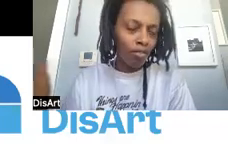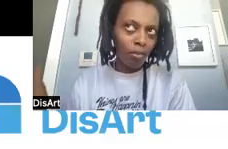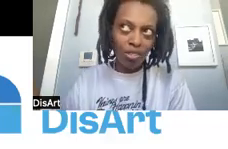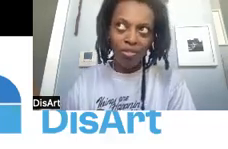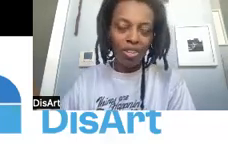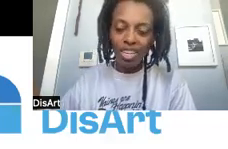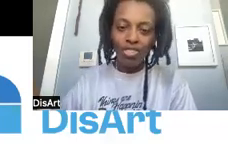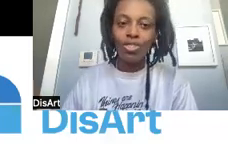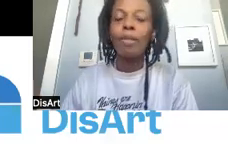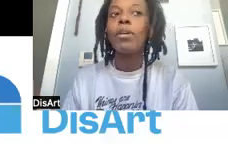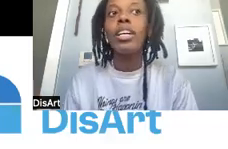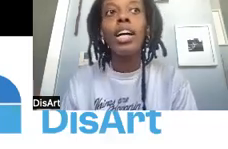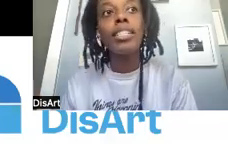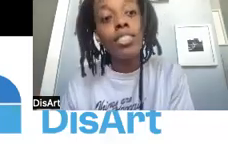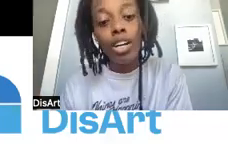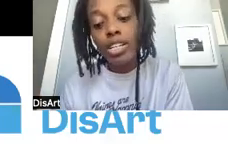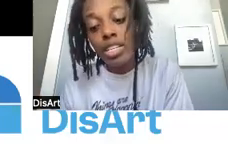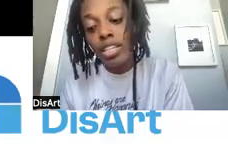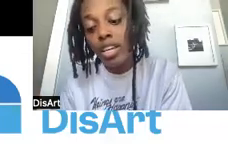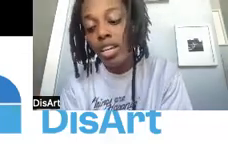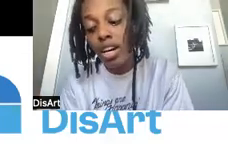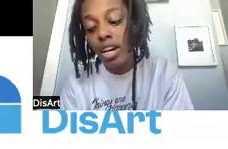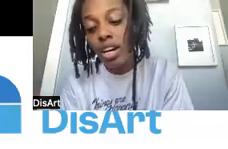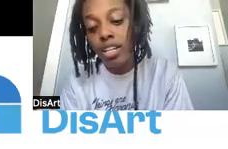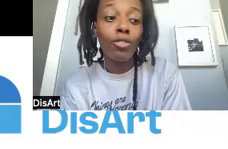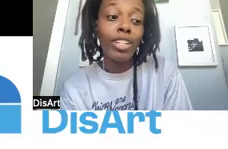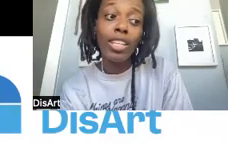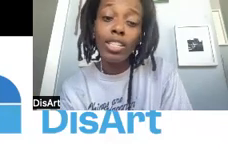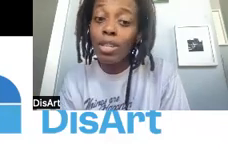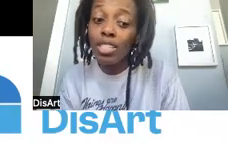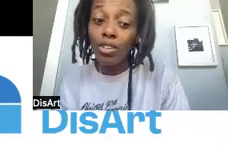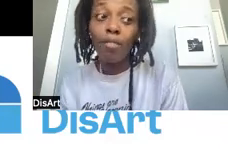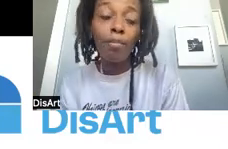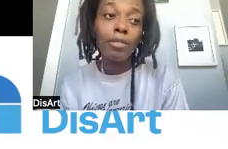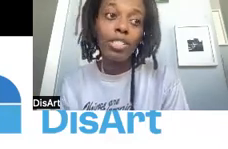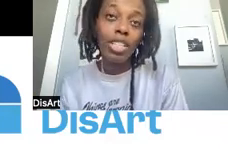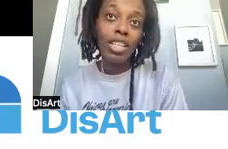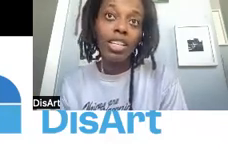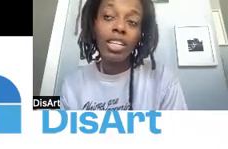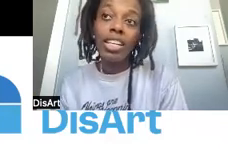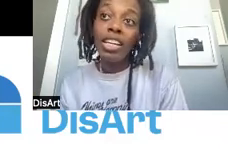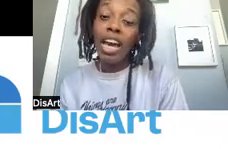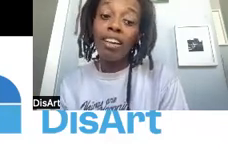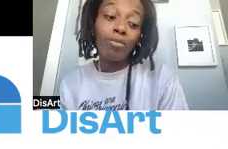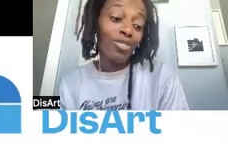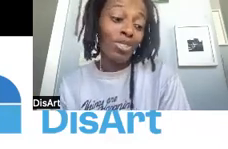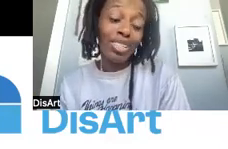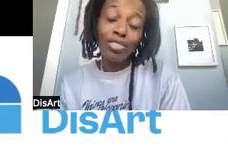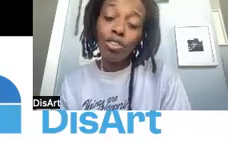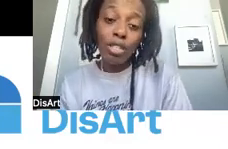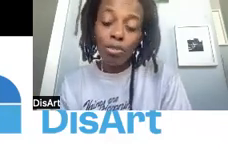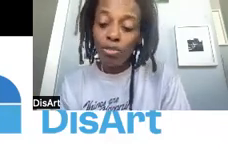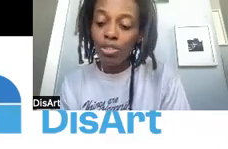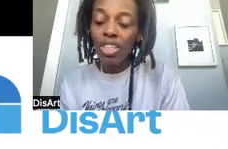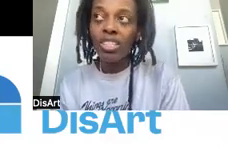I'll just give a brief history, but Disart is a nonprofit organization based in Grand Rapids, Michigan, have been